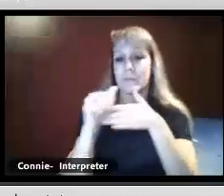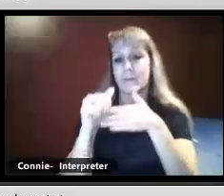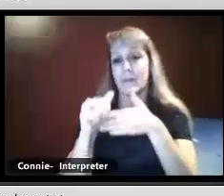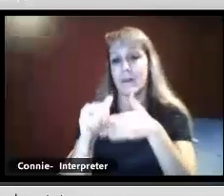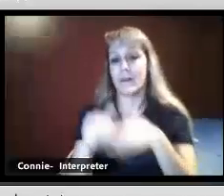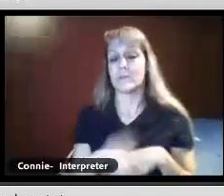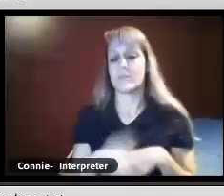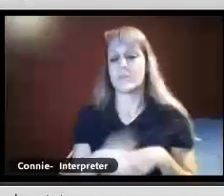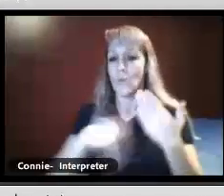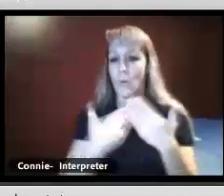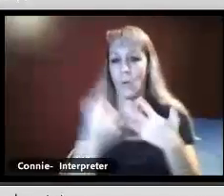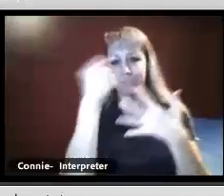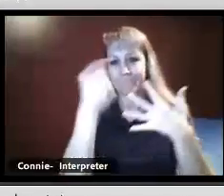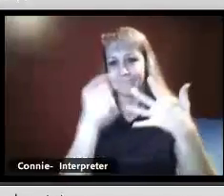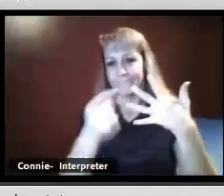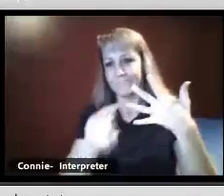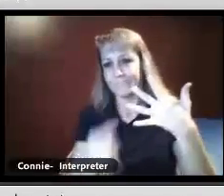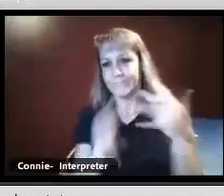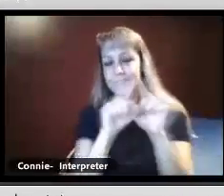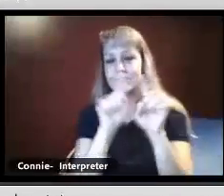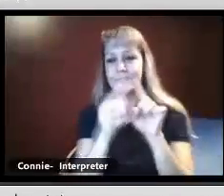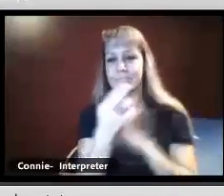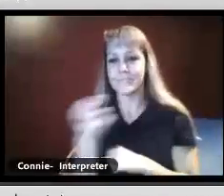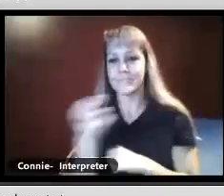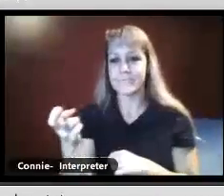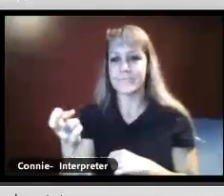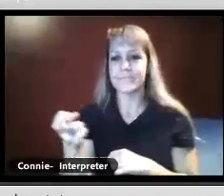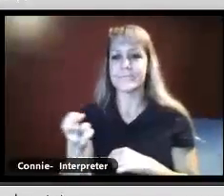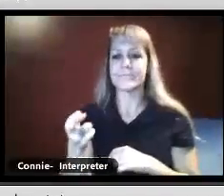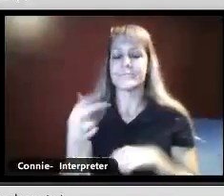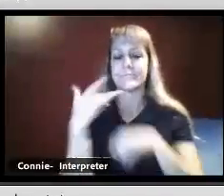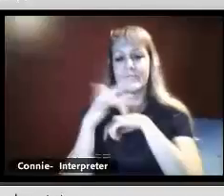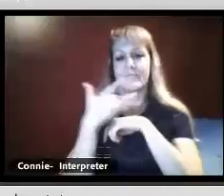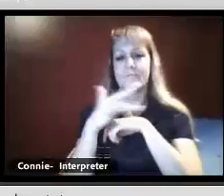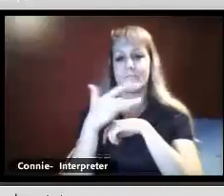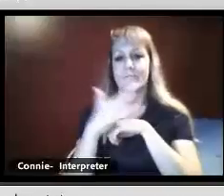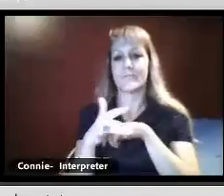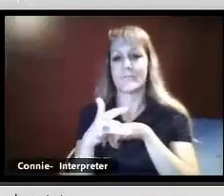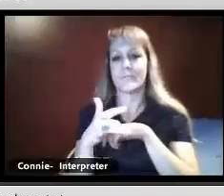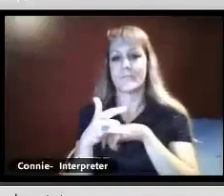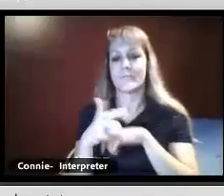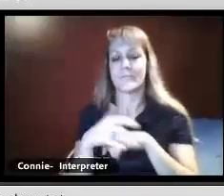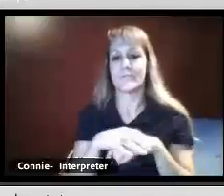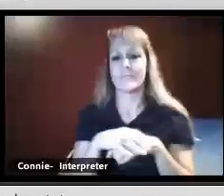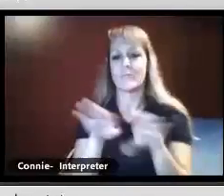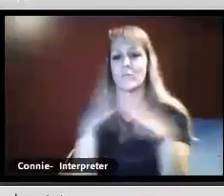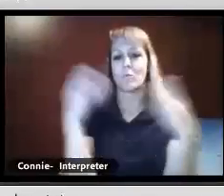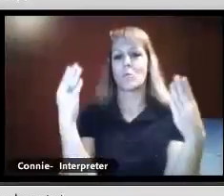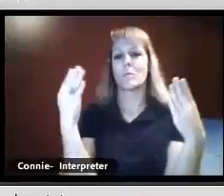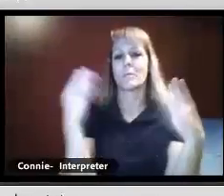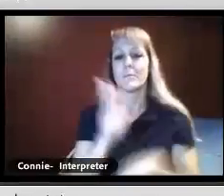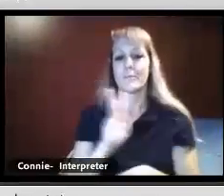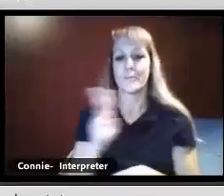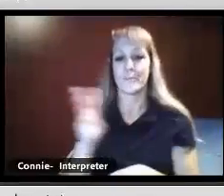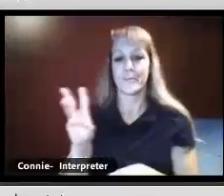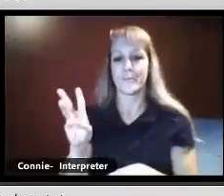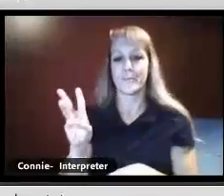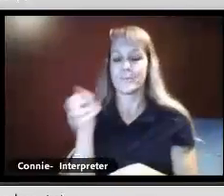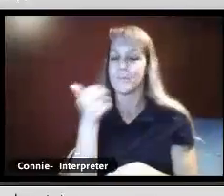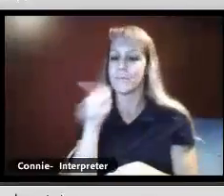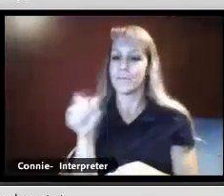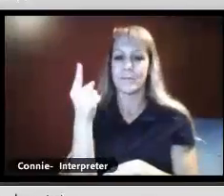Every single one of these resources is available via the open web to